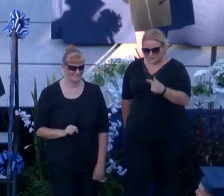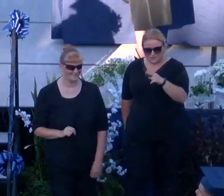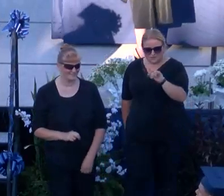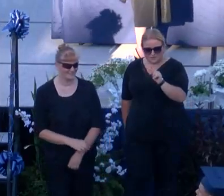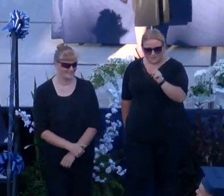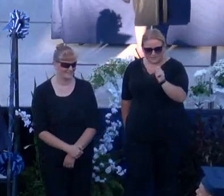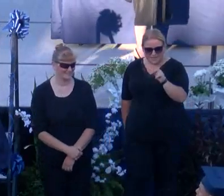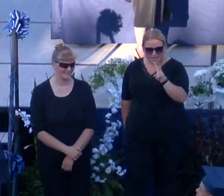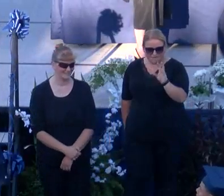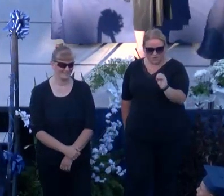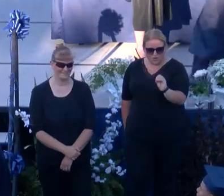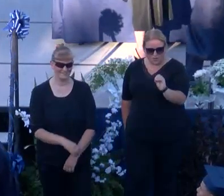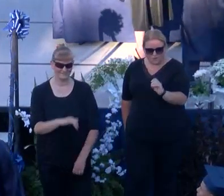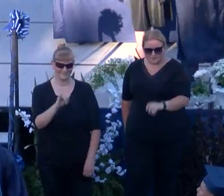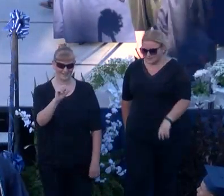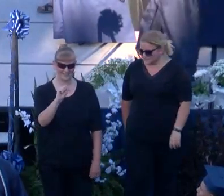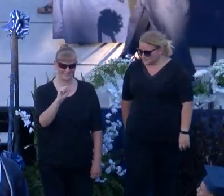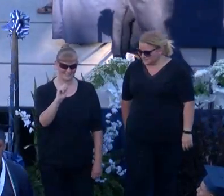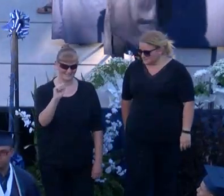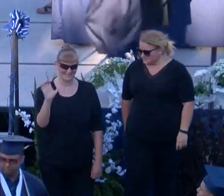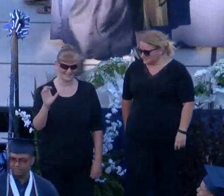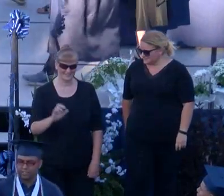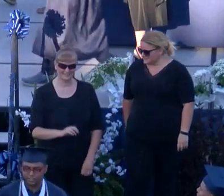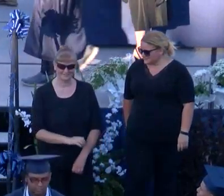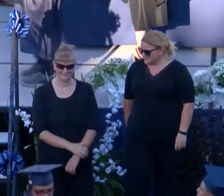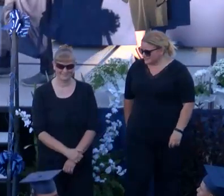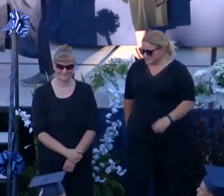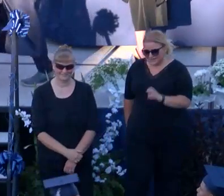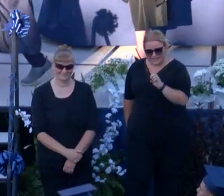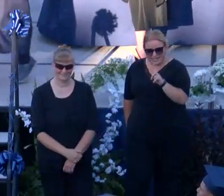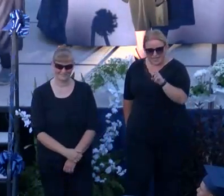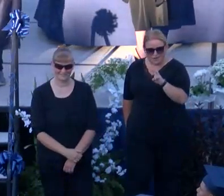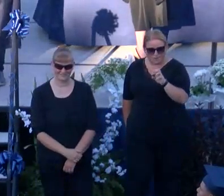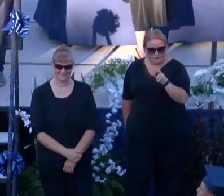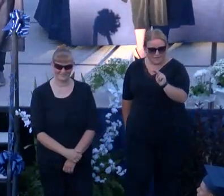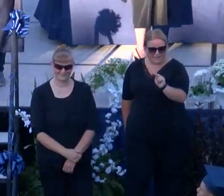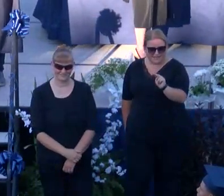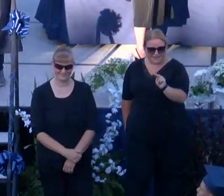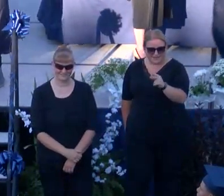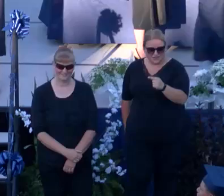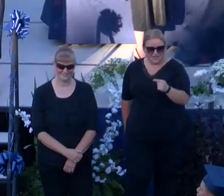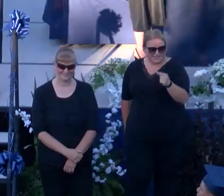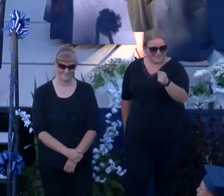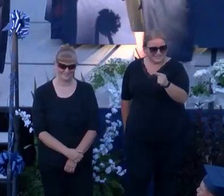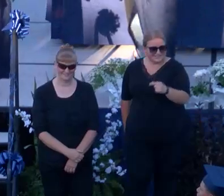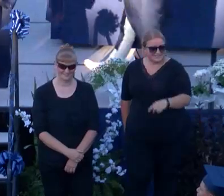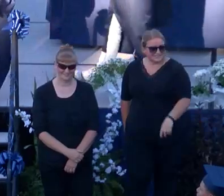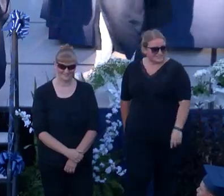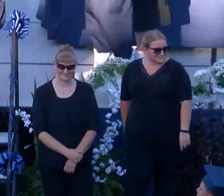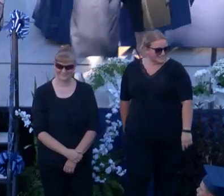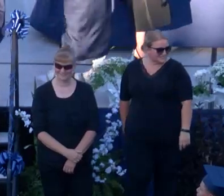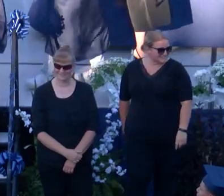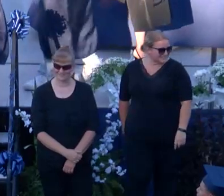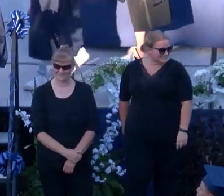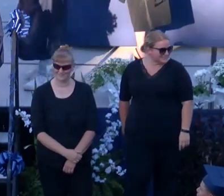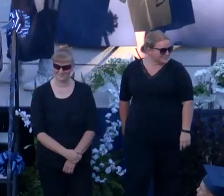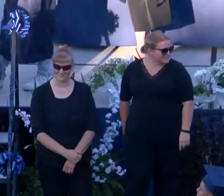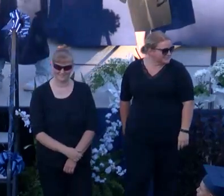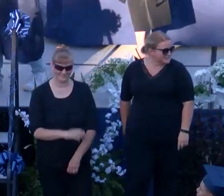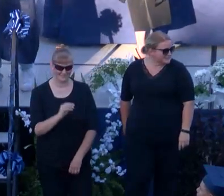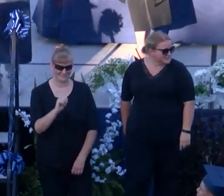Cruz. Isaac Solis. Edwin Garcia Gonzalez.